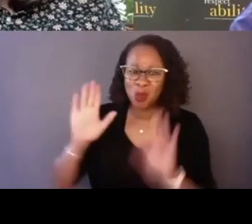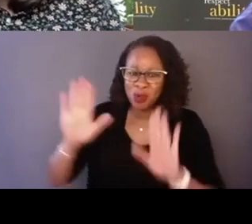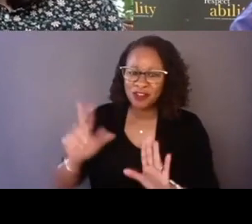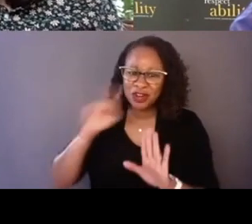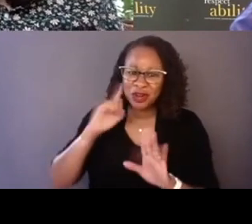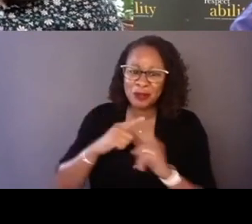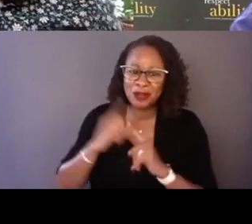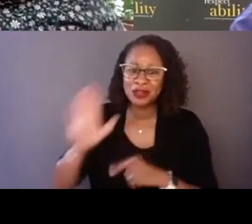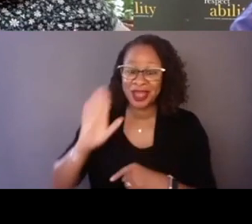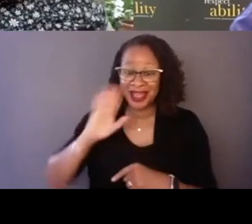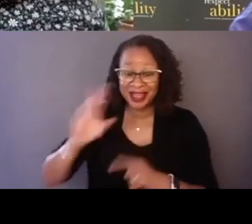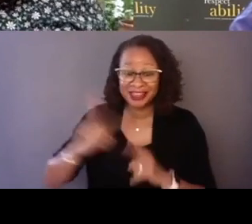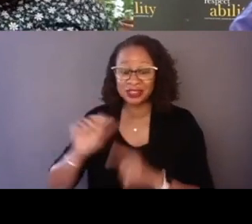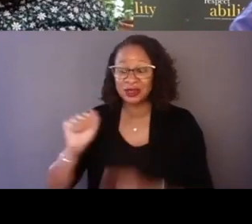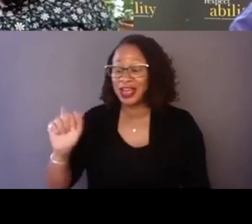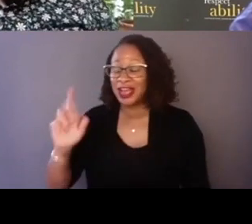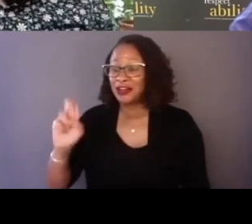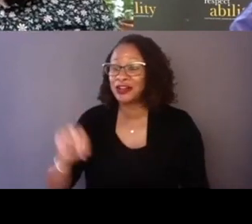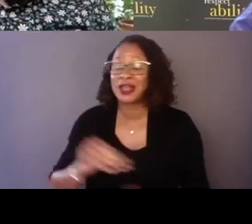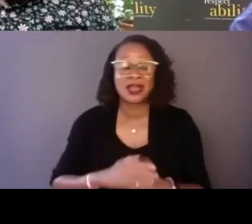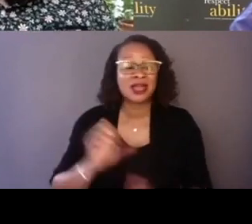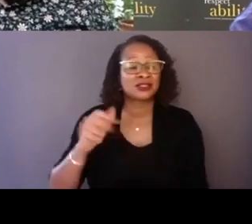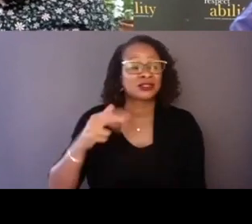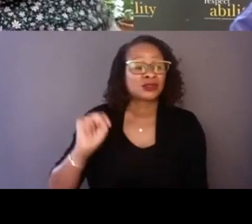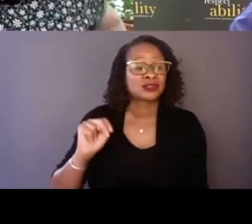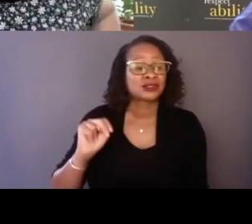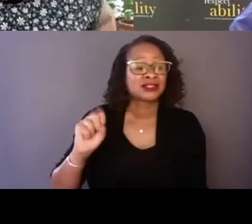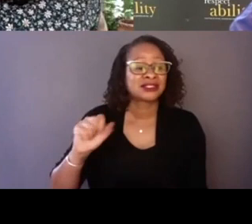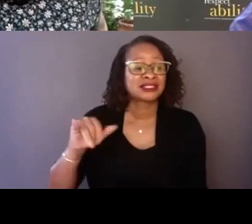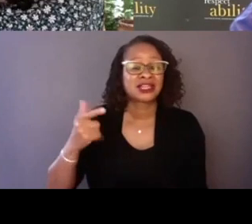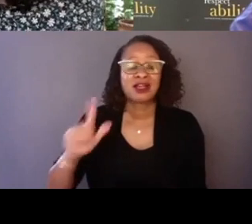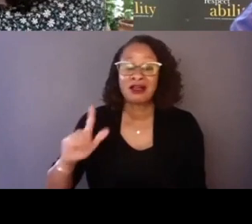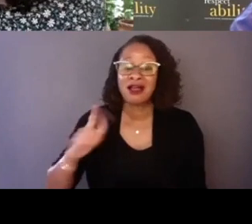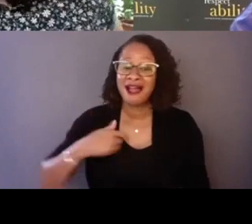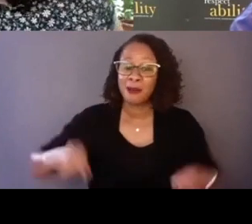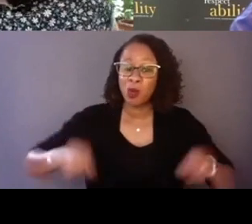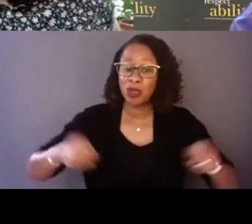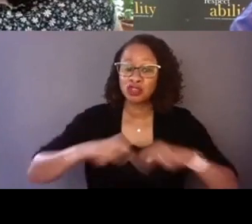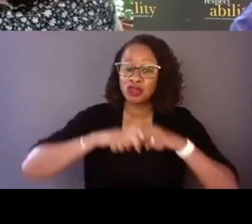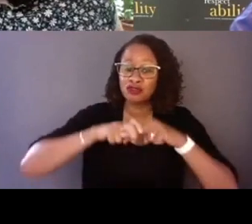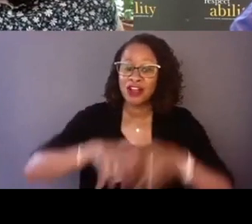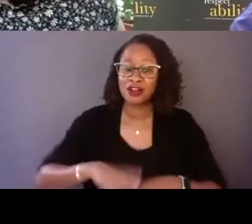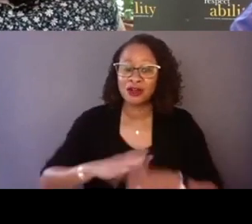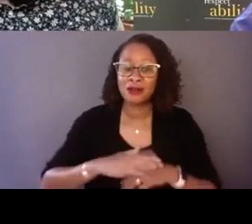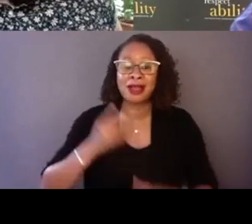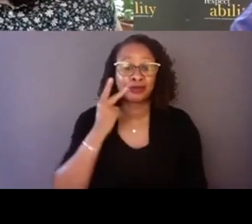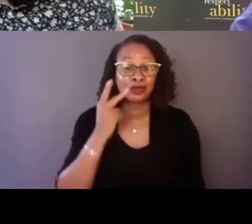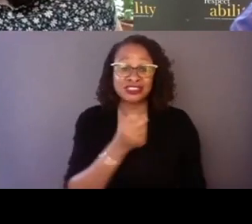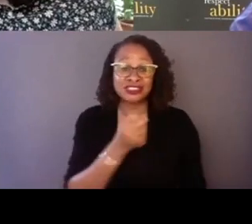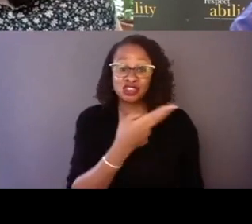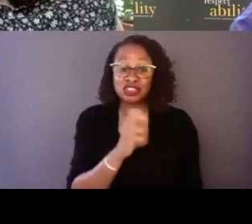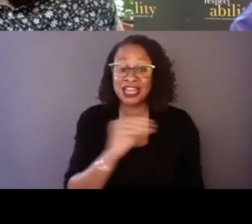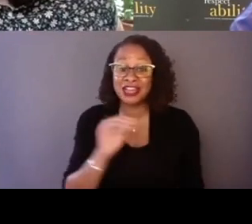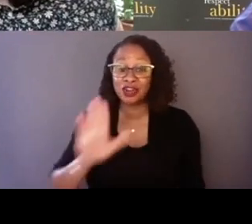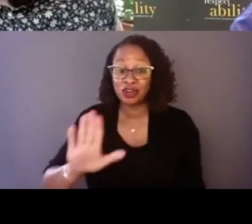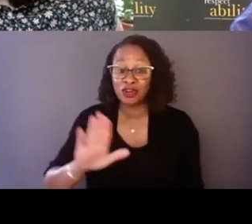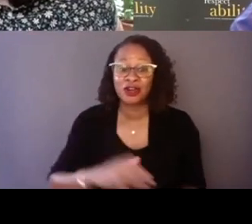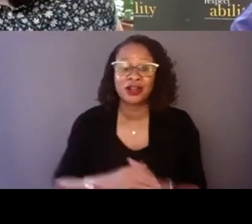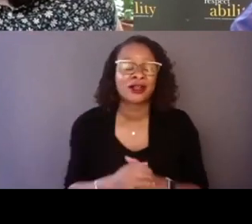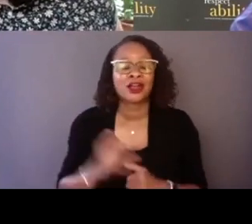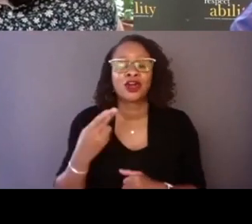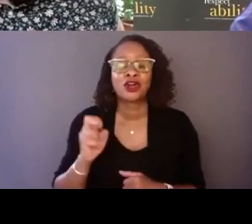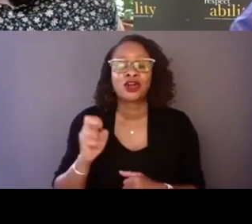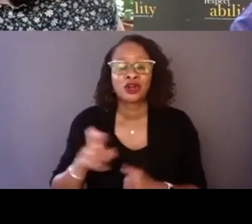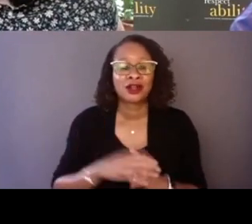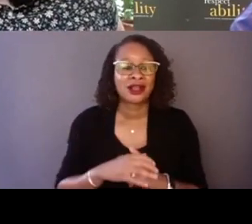to Aaron. My name is Susan Siegel. I'm a wheelchair rider. My pronouns are she and her. And I have the interesting thing of